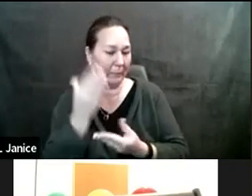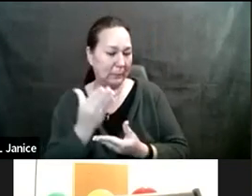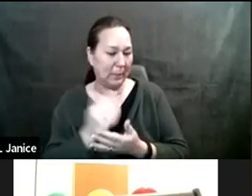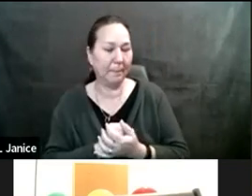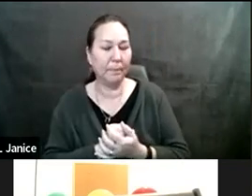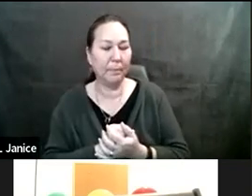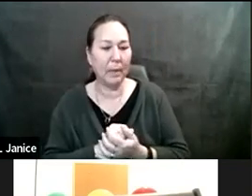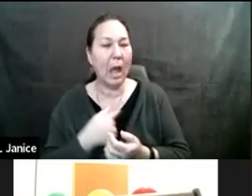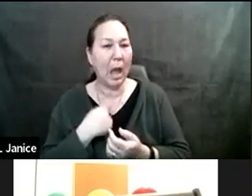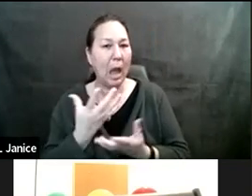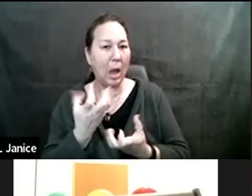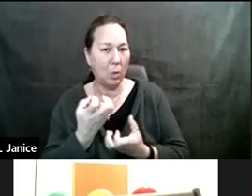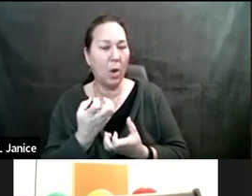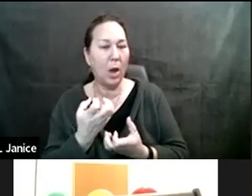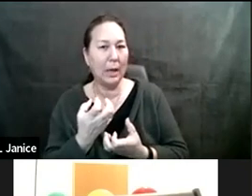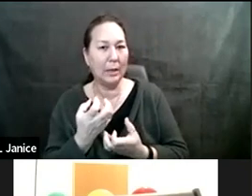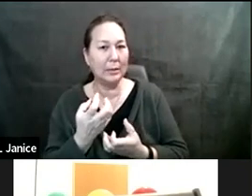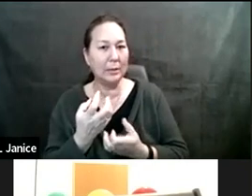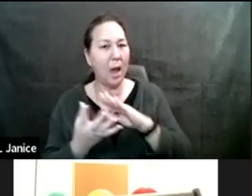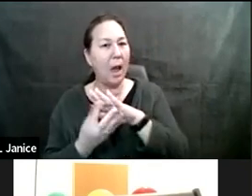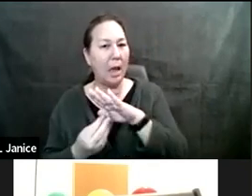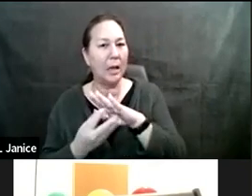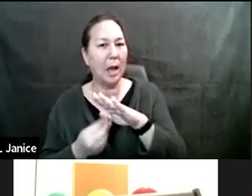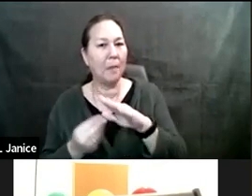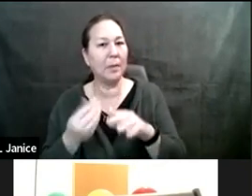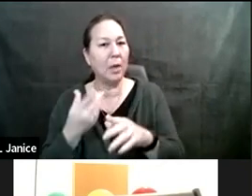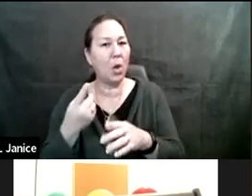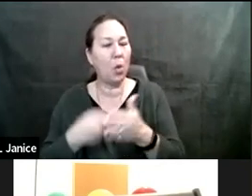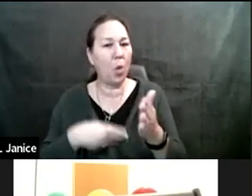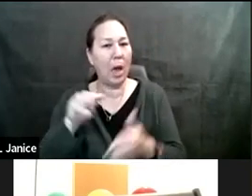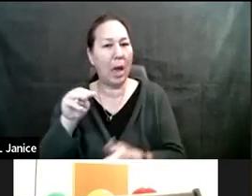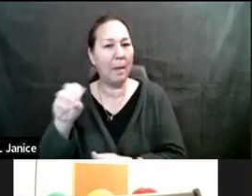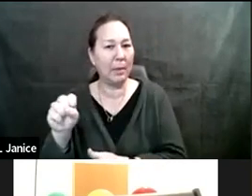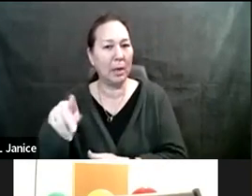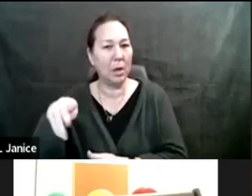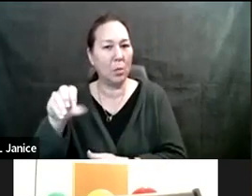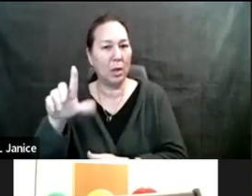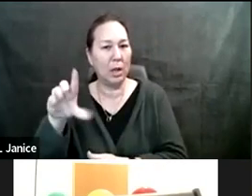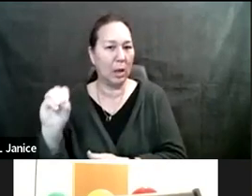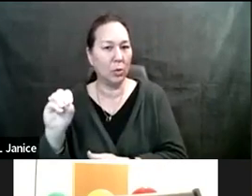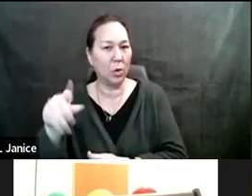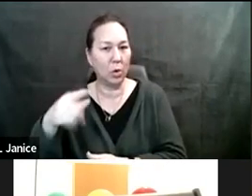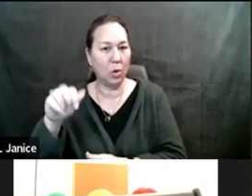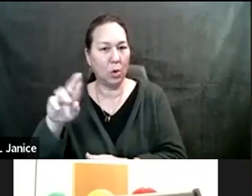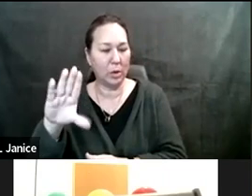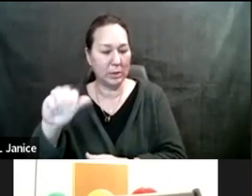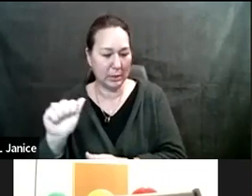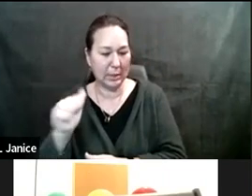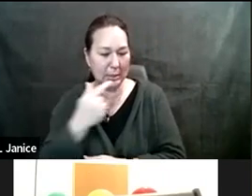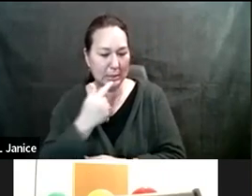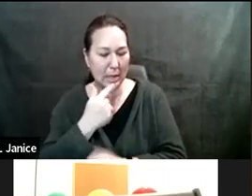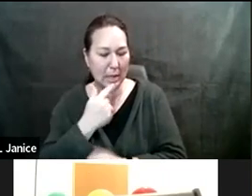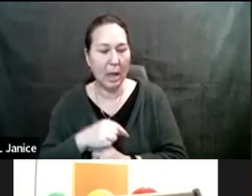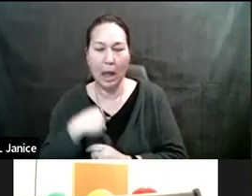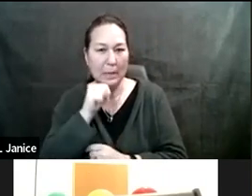everything uh Miss Polanco Garcia said as well um I won't use more time to to say